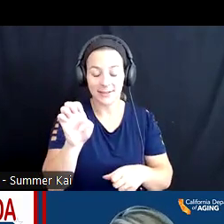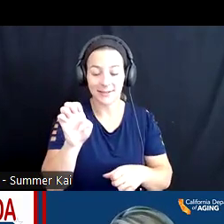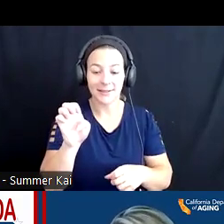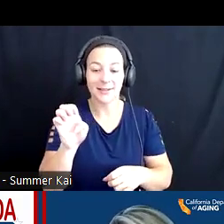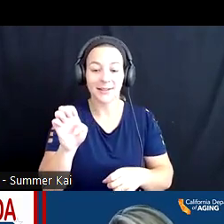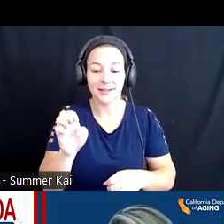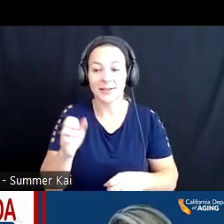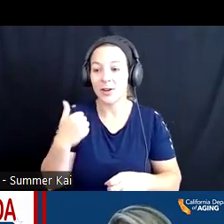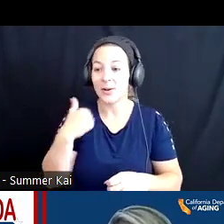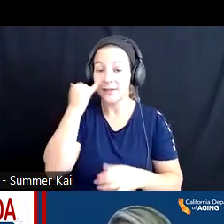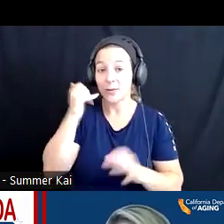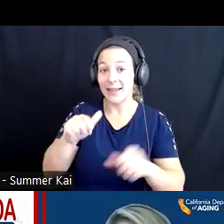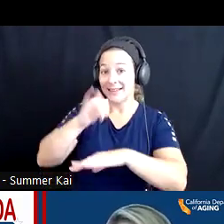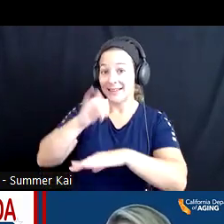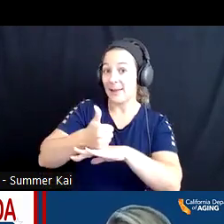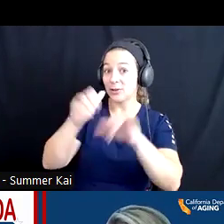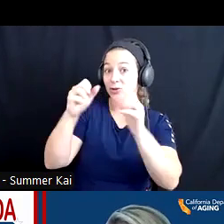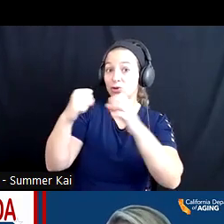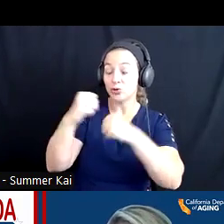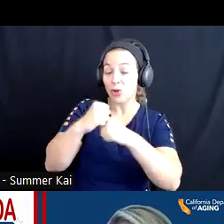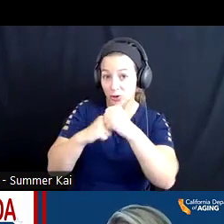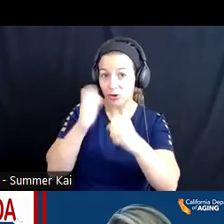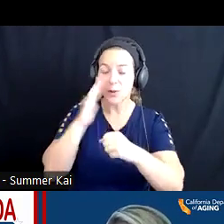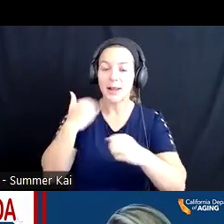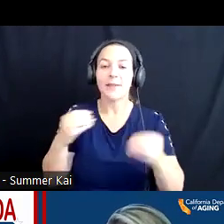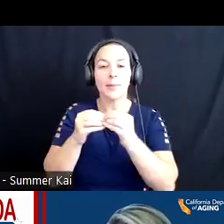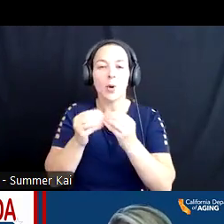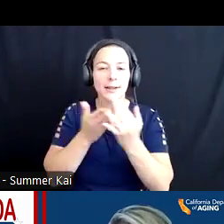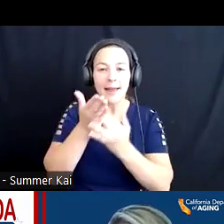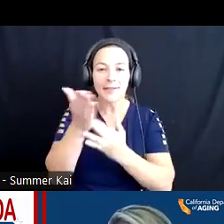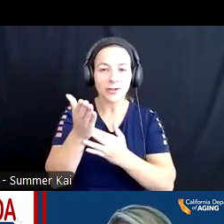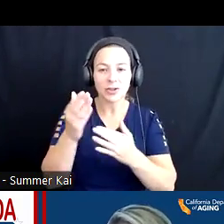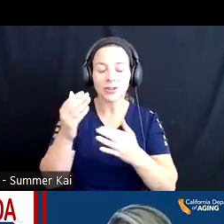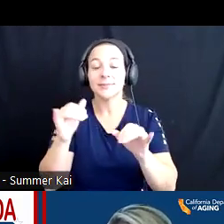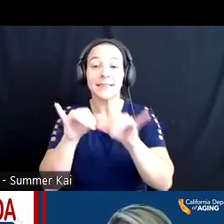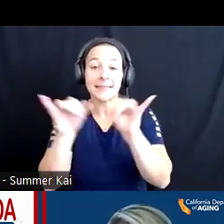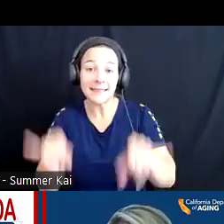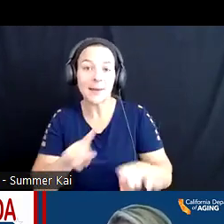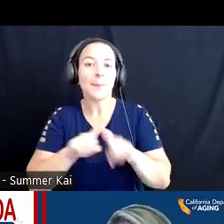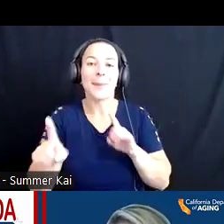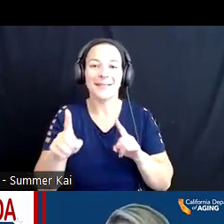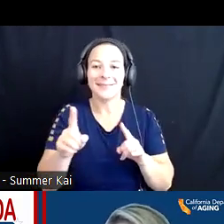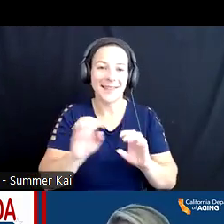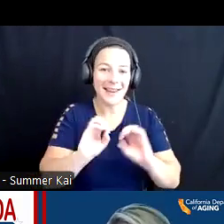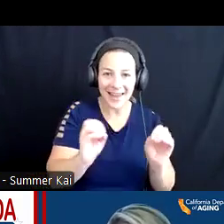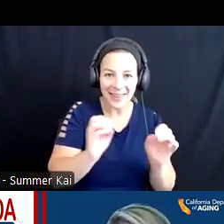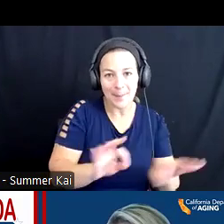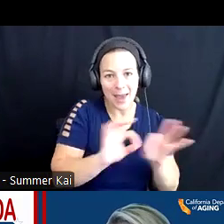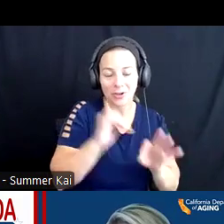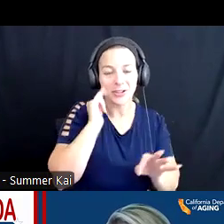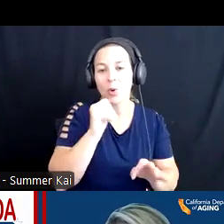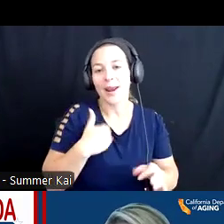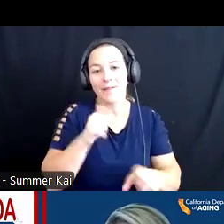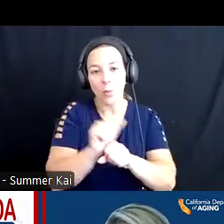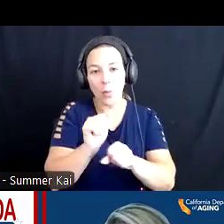much more navigable system. We really will have nothing if we don't have the workforce to care for it. So another